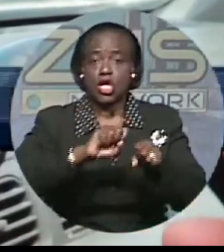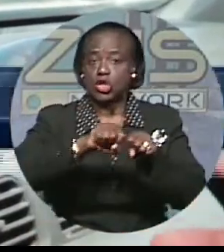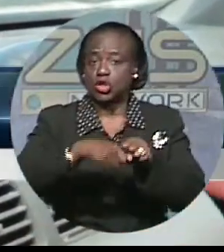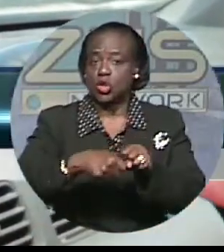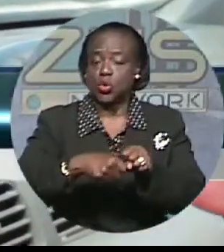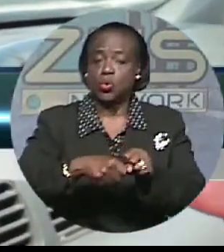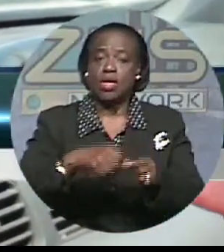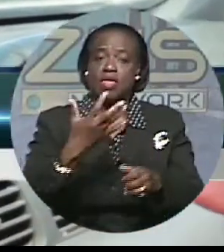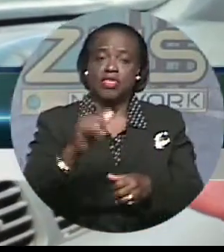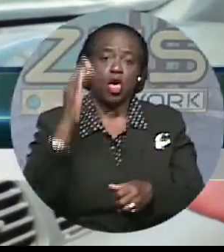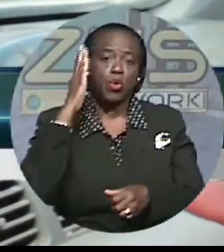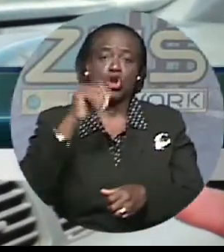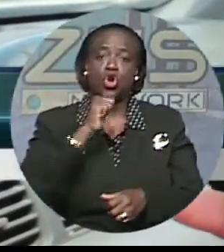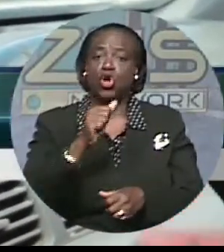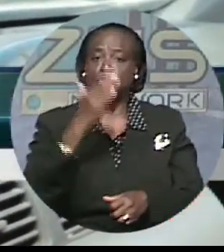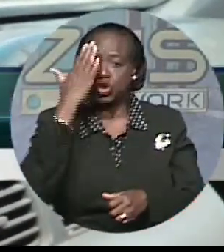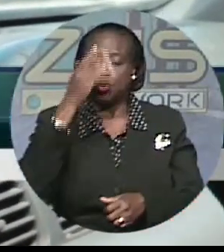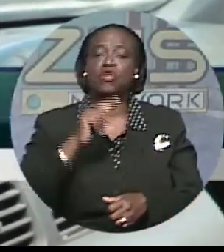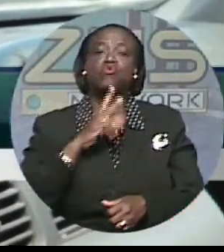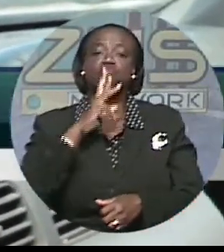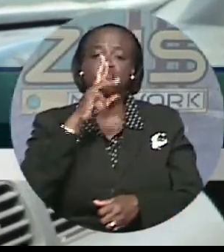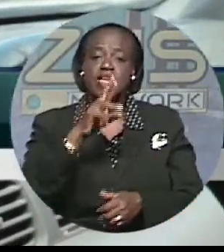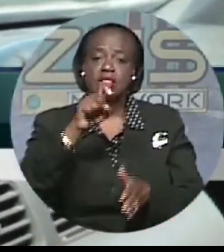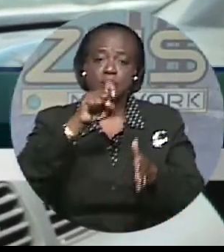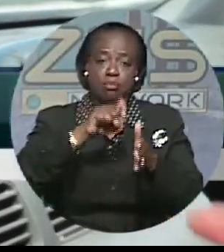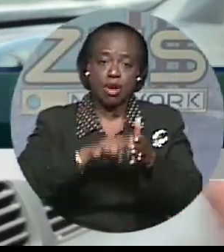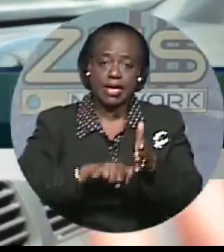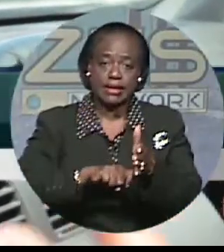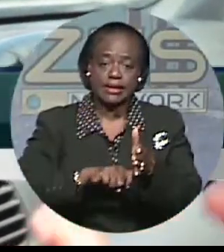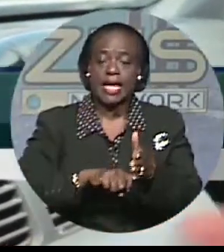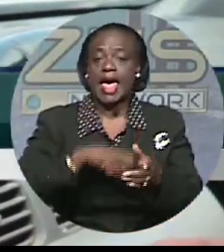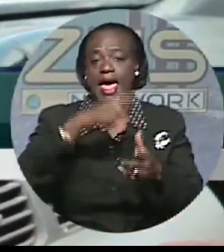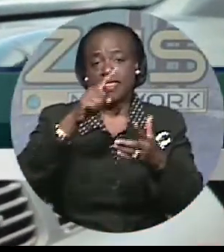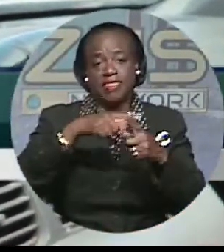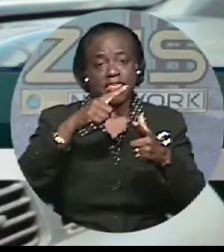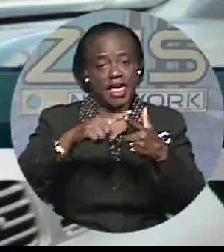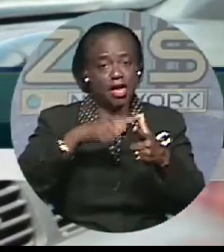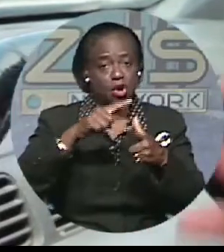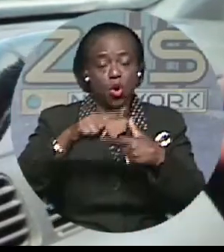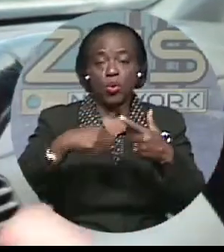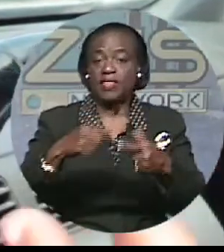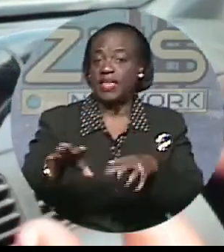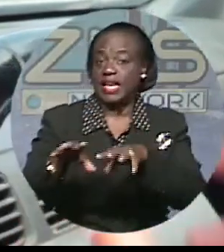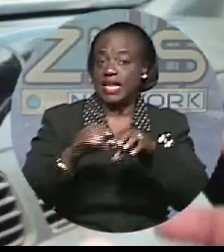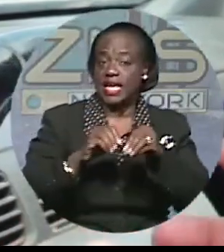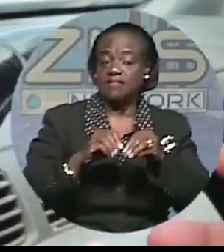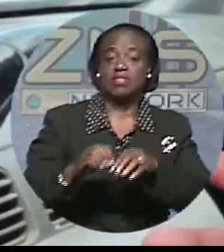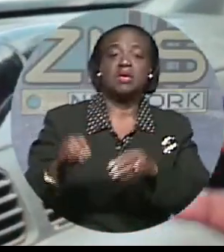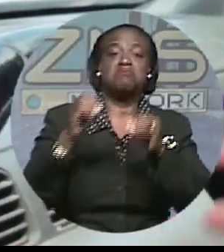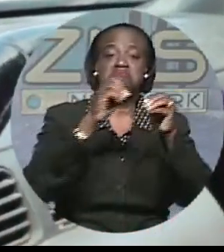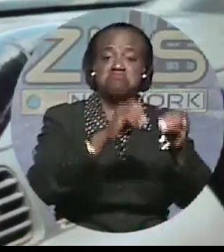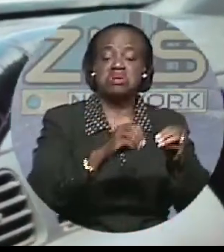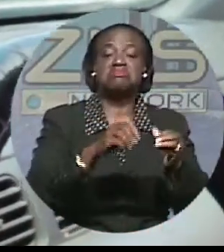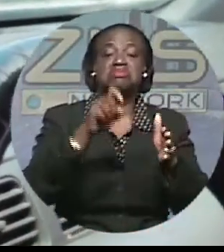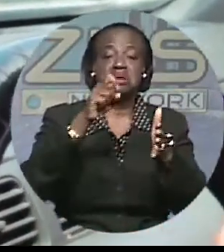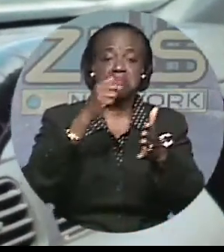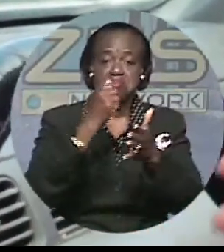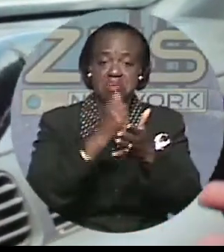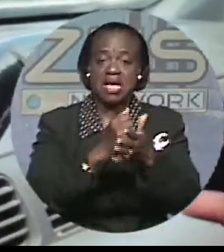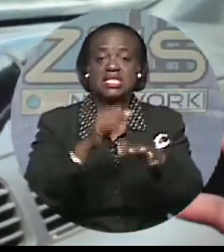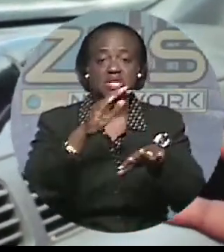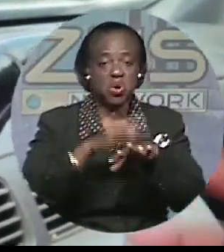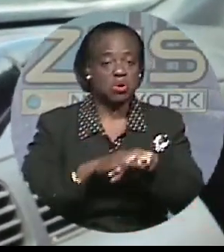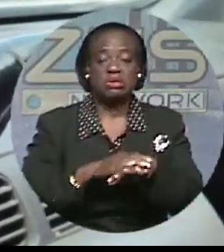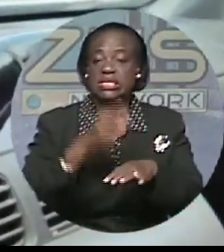will know the real price. And when price control leave, they'll just put the price back on, and you'll see it's a high